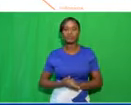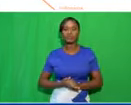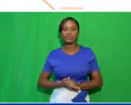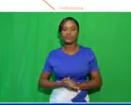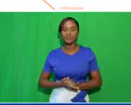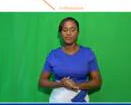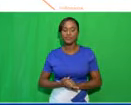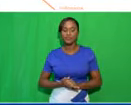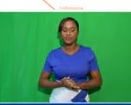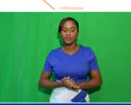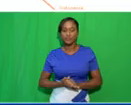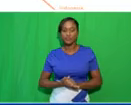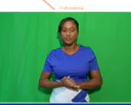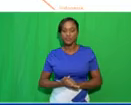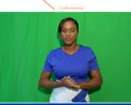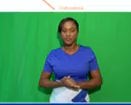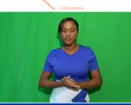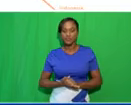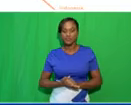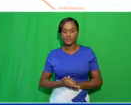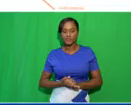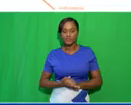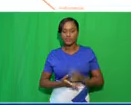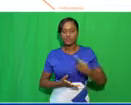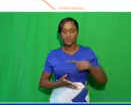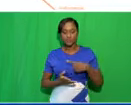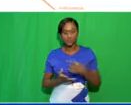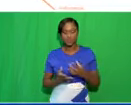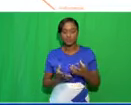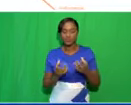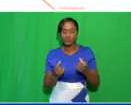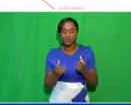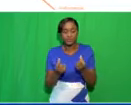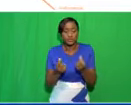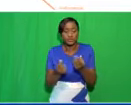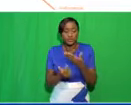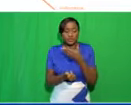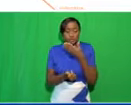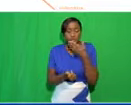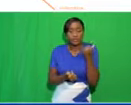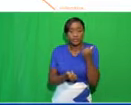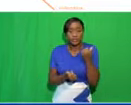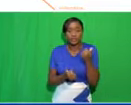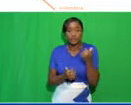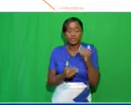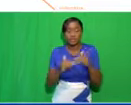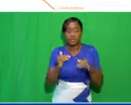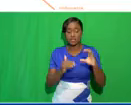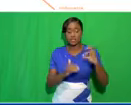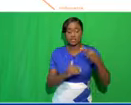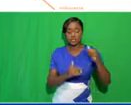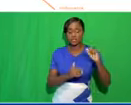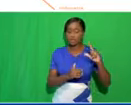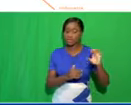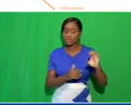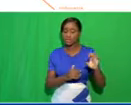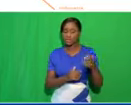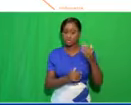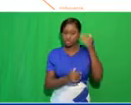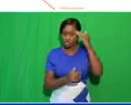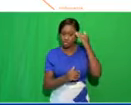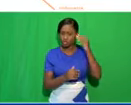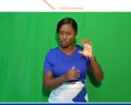but certainly we would have to do a little better than Chile. You know the Chile